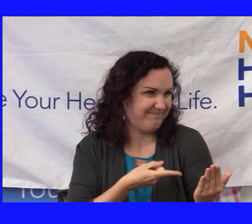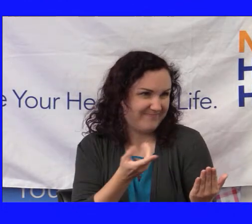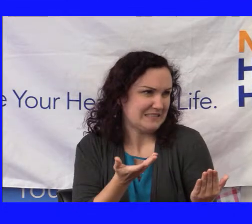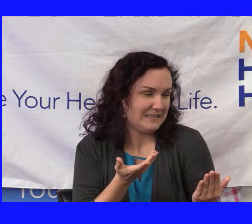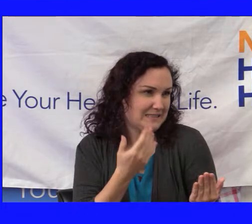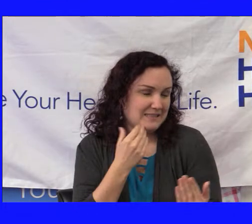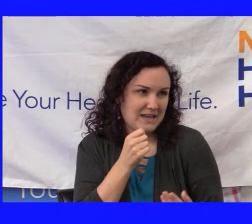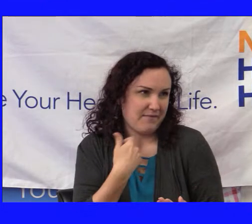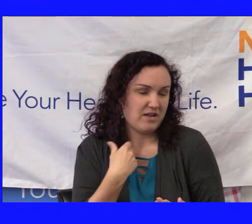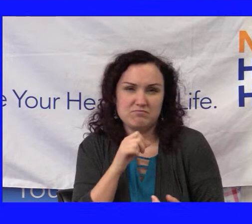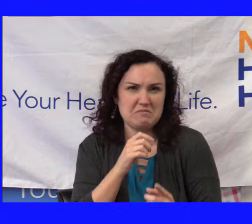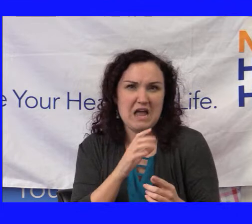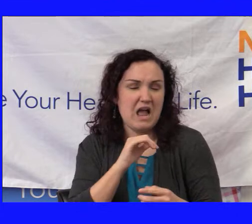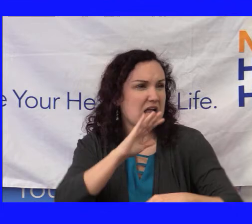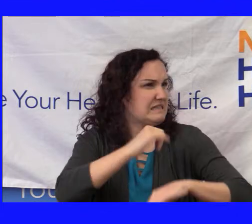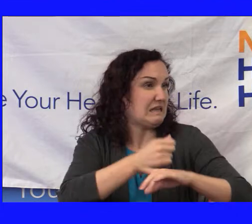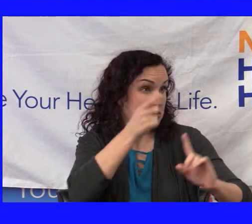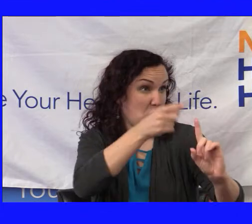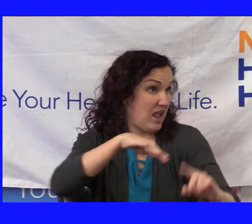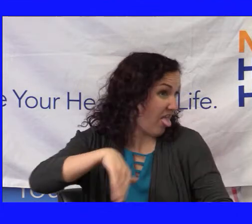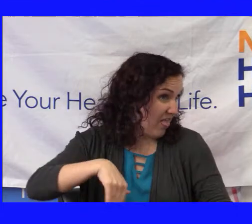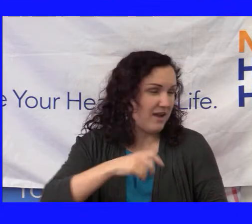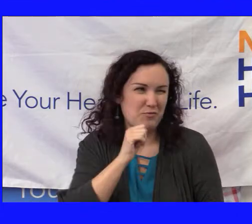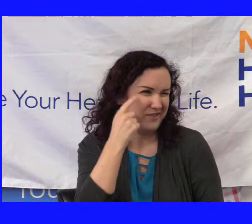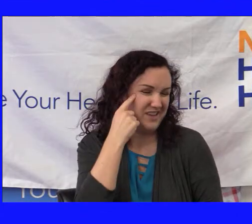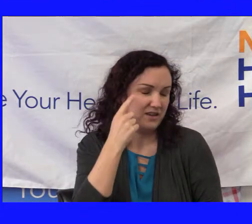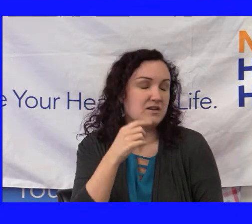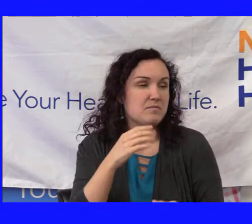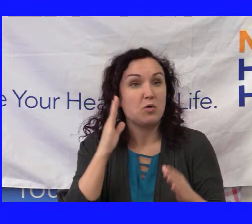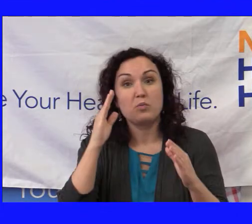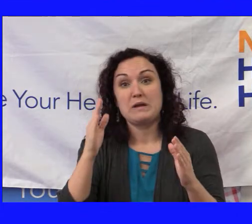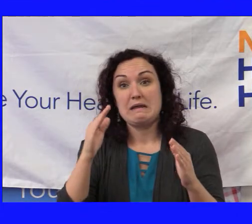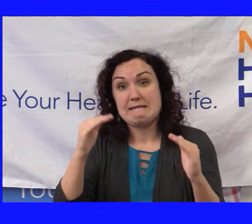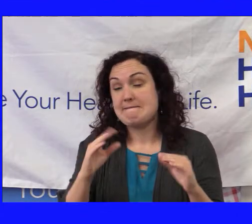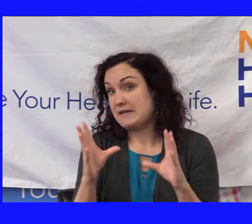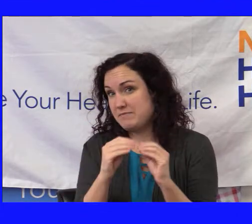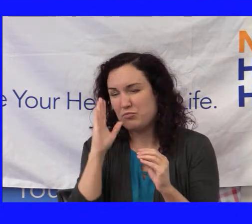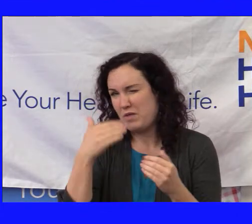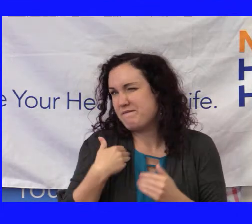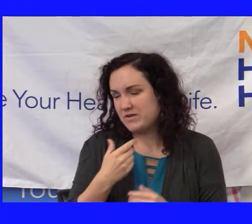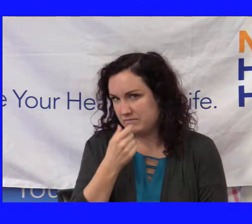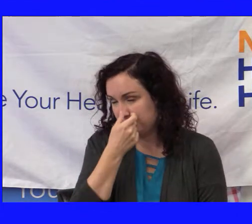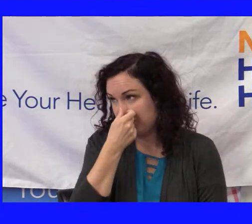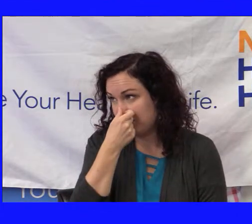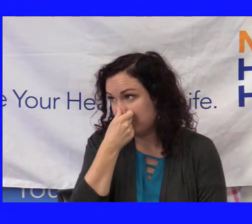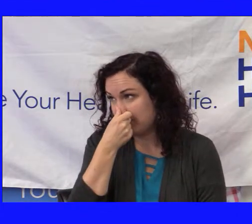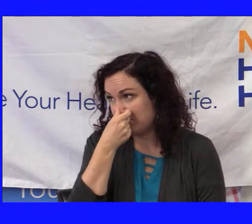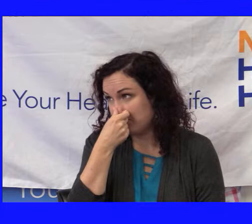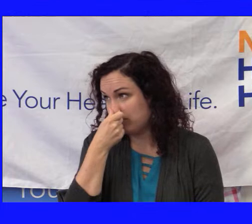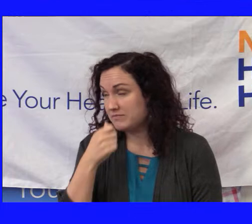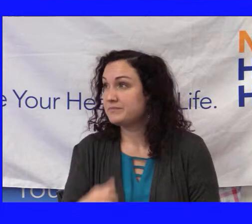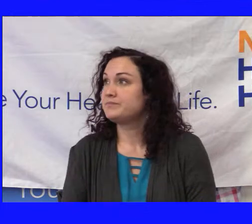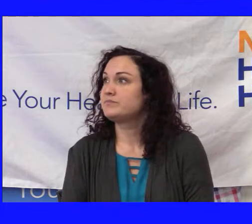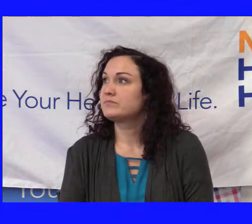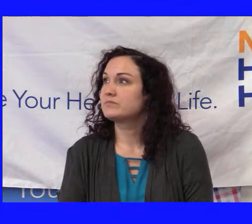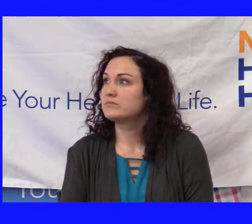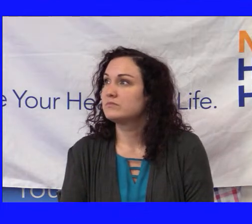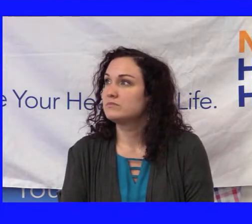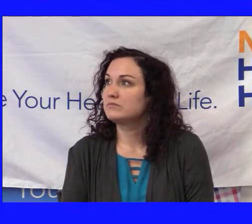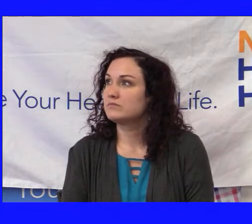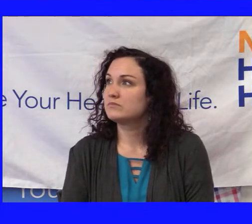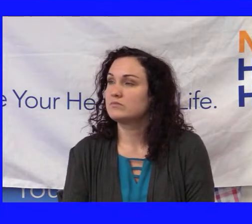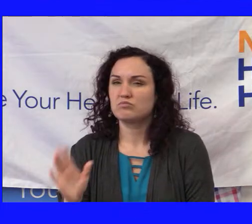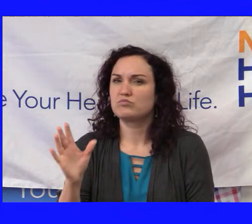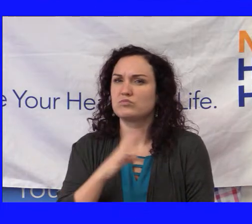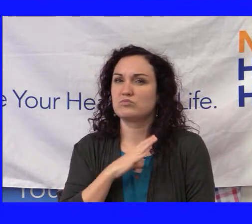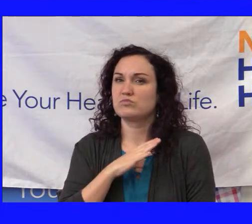Yeah, I don't believe they've set a target for it yet, but we'll certainly have one at the next meeting. Right. Will it be possible to have it? Yeah, okay.